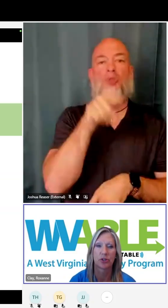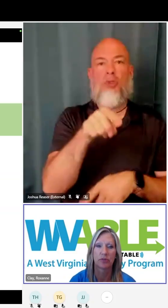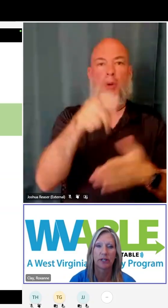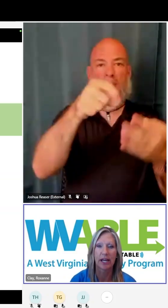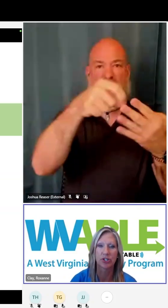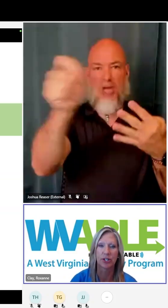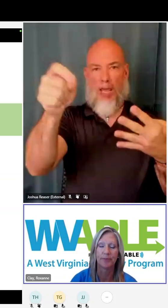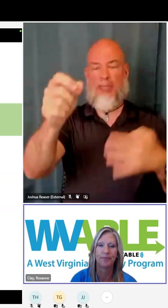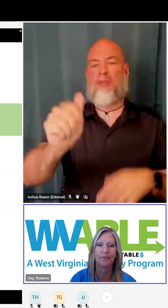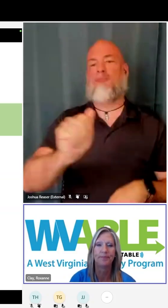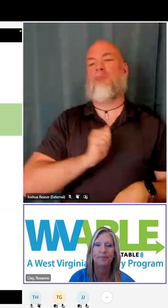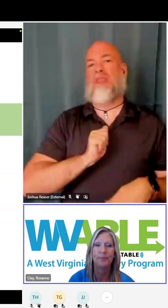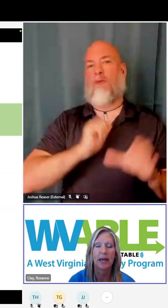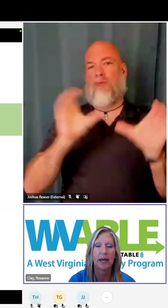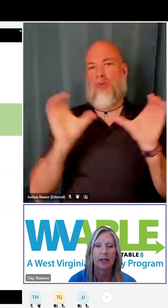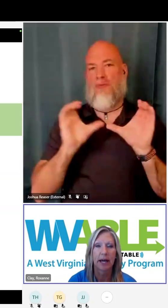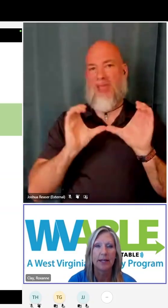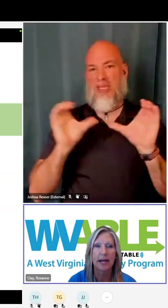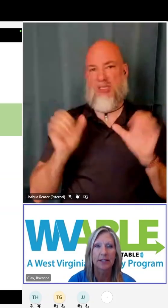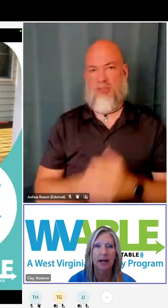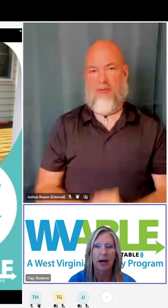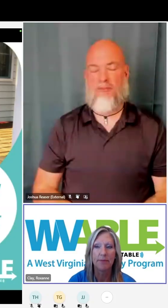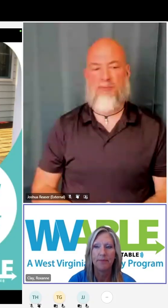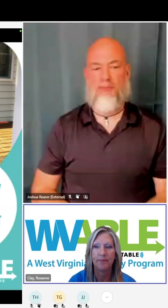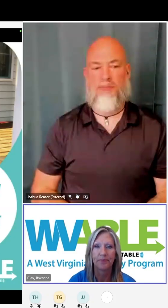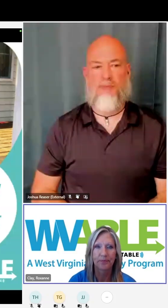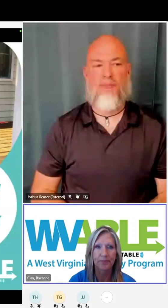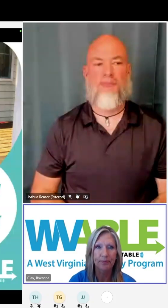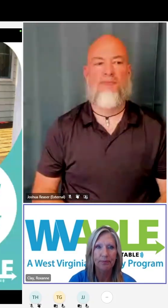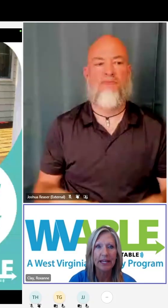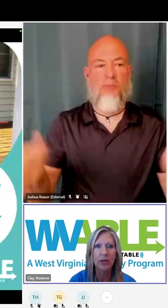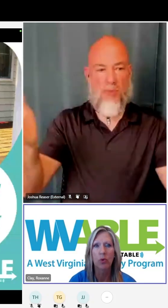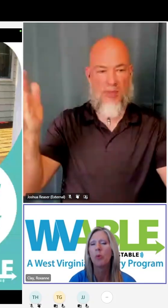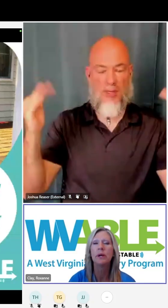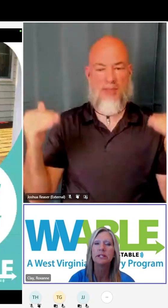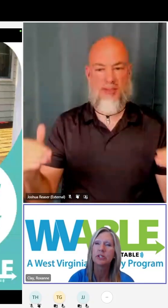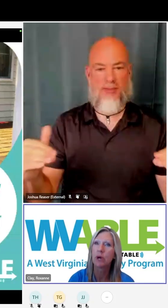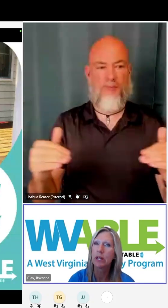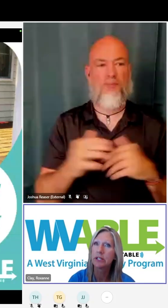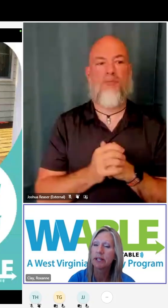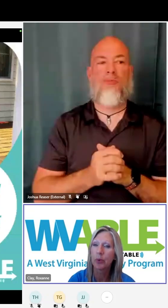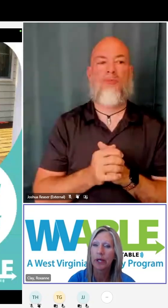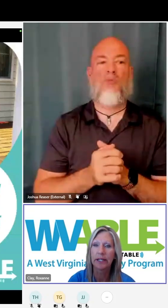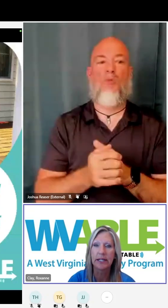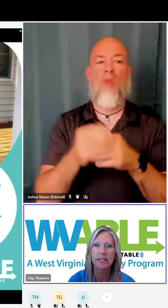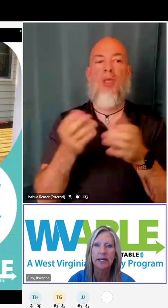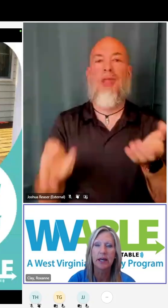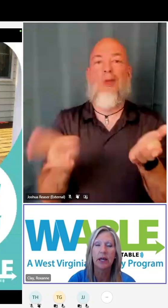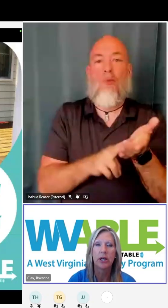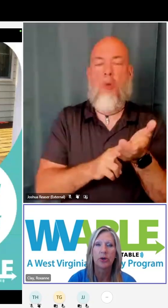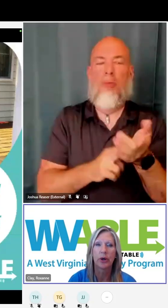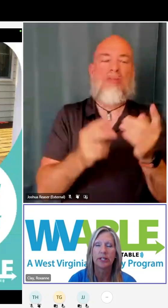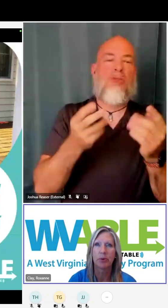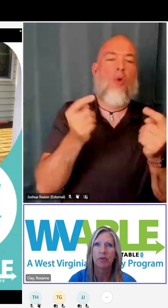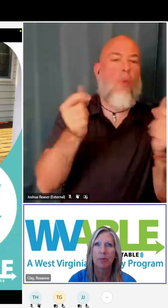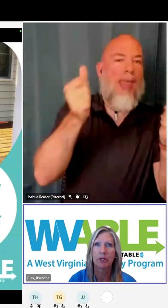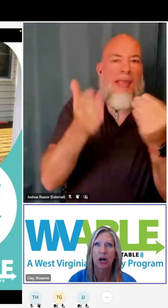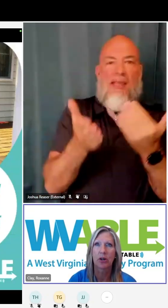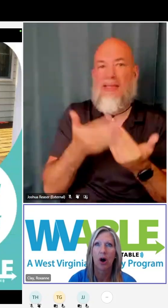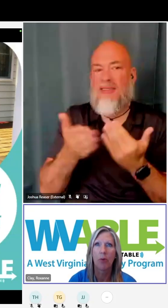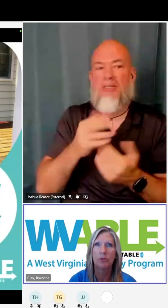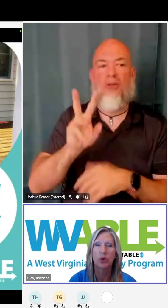mark the self-certification. Okay, next slide. Enrollment is relatively quick and easy. You go